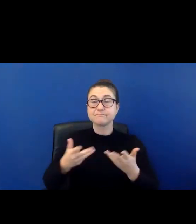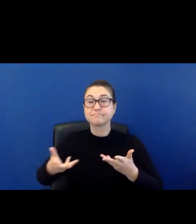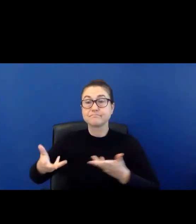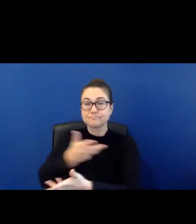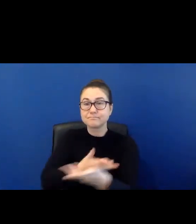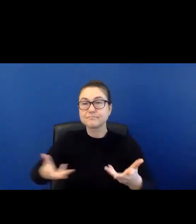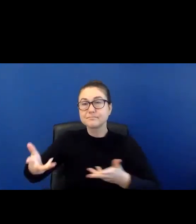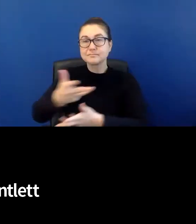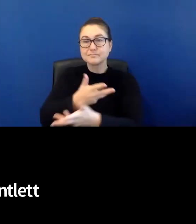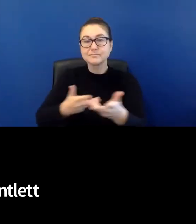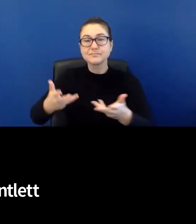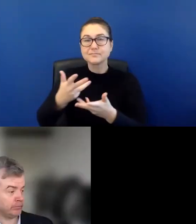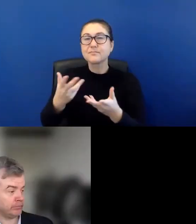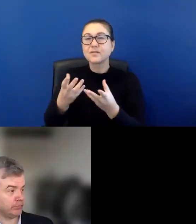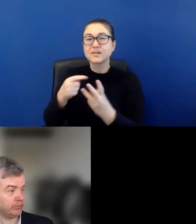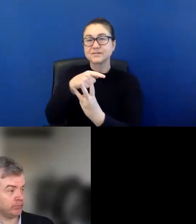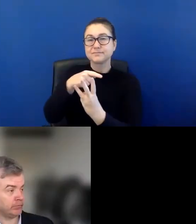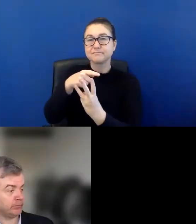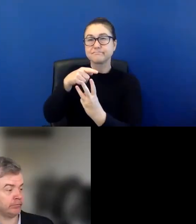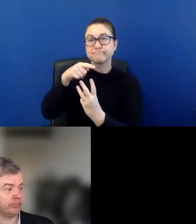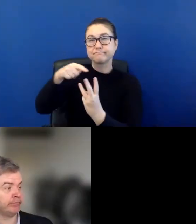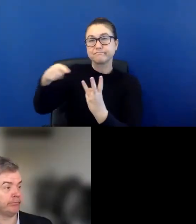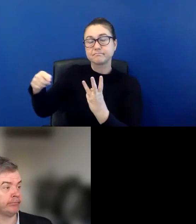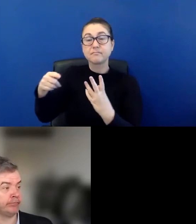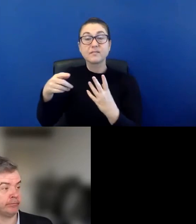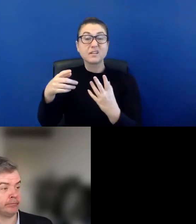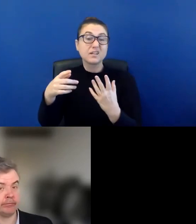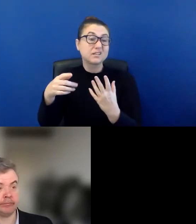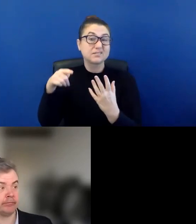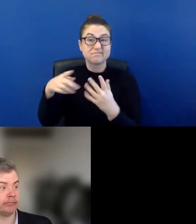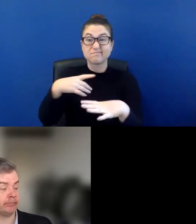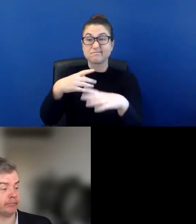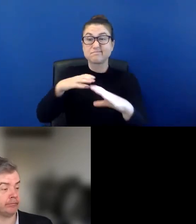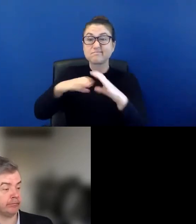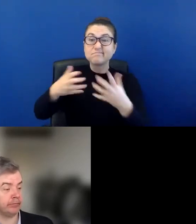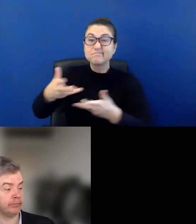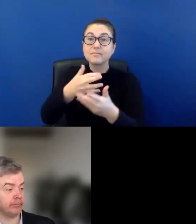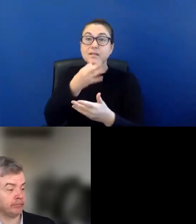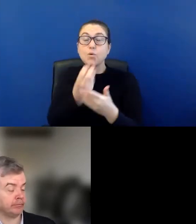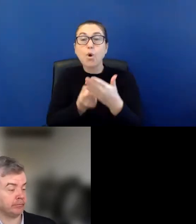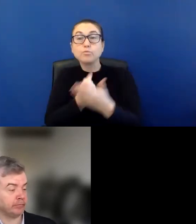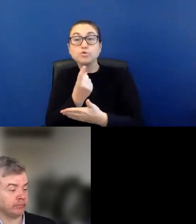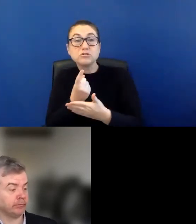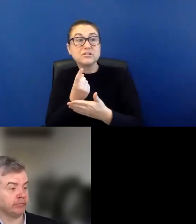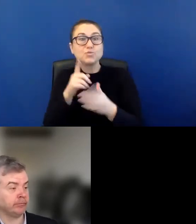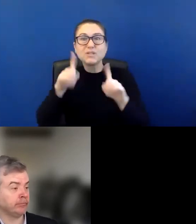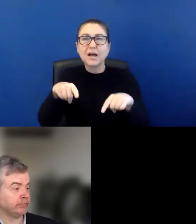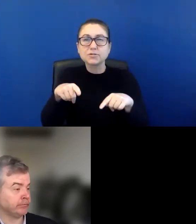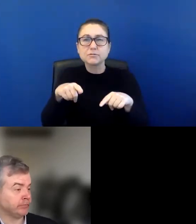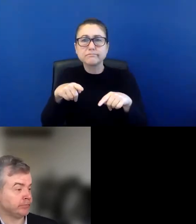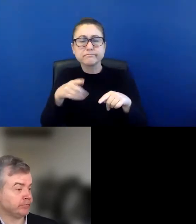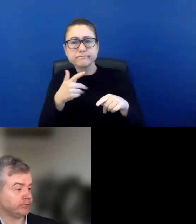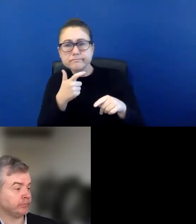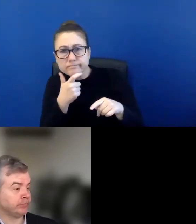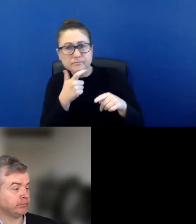with some of the panel members. And it's a bit of an opportunity, I guess, to start to sort of flesh out what we mean